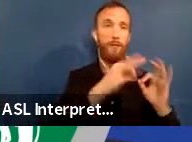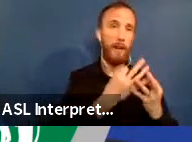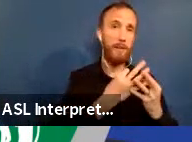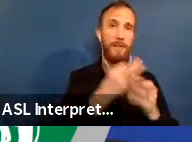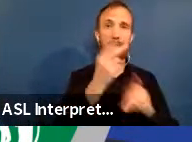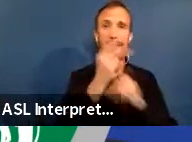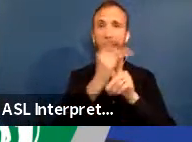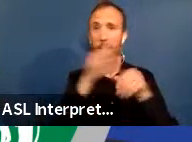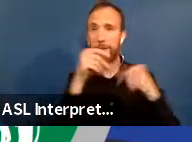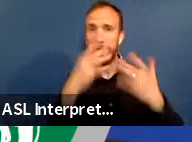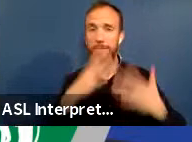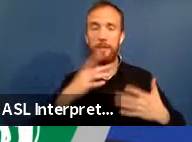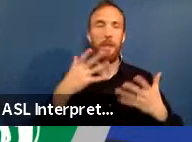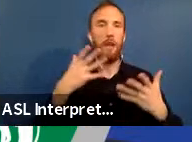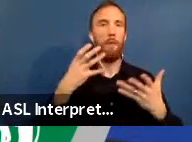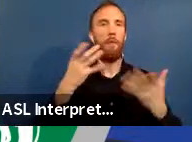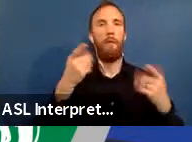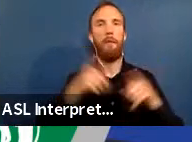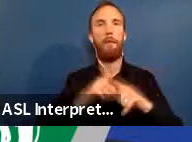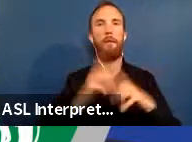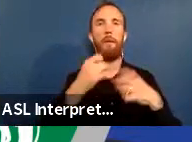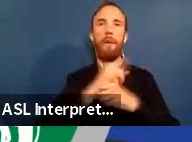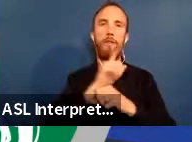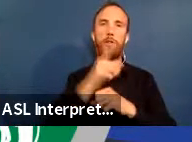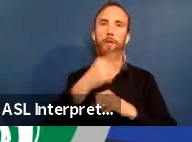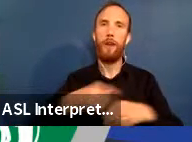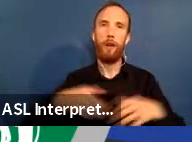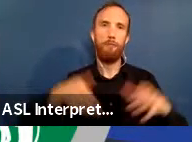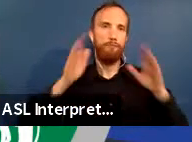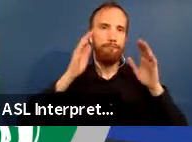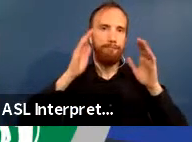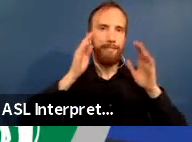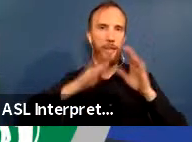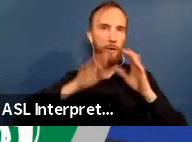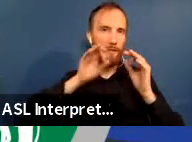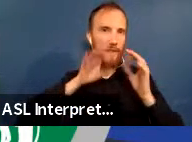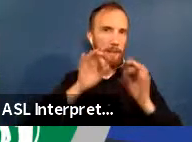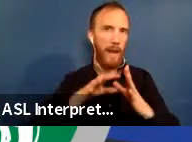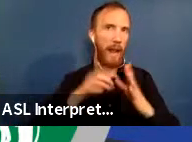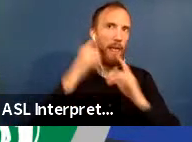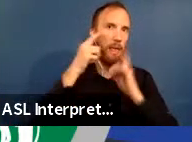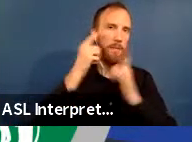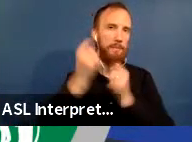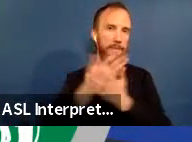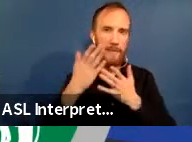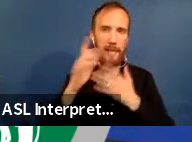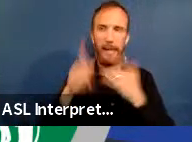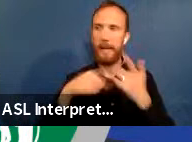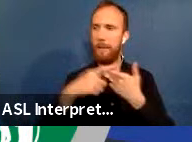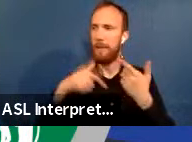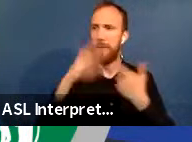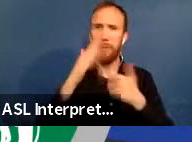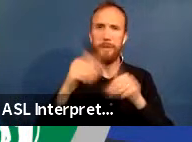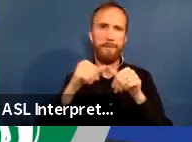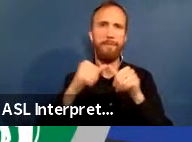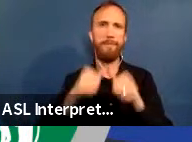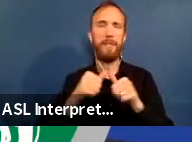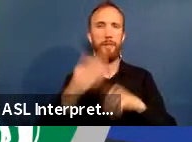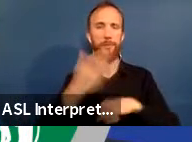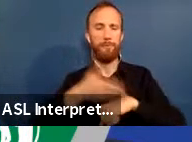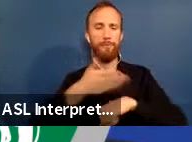make sure that we are listening to your feedback and taking that into account as we continue to revise our processes here in Chicago Public